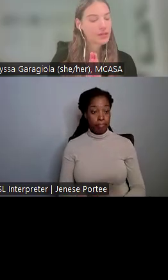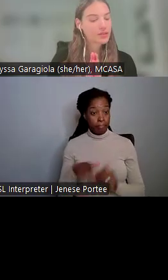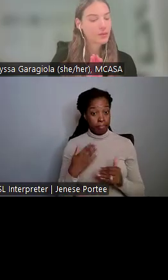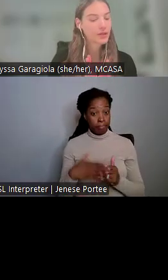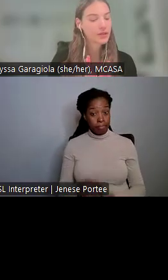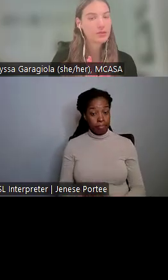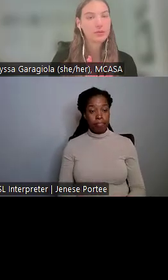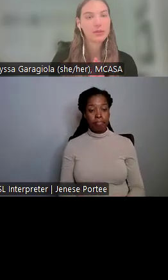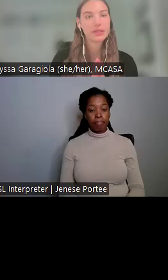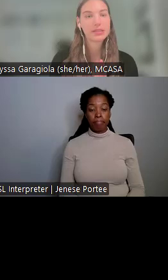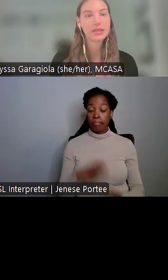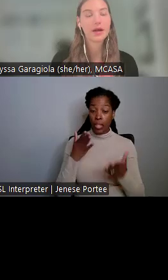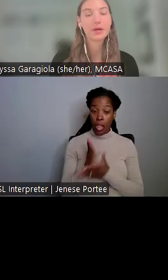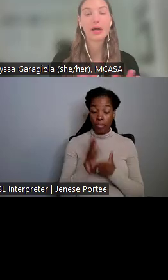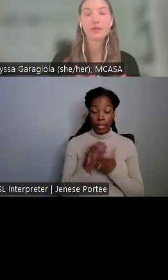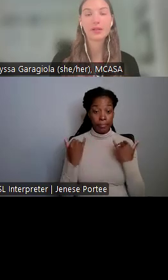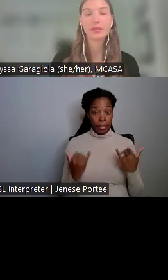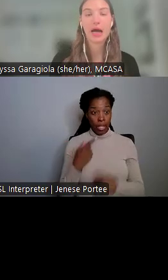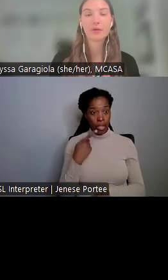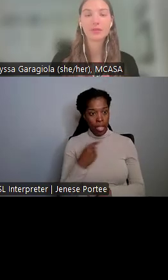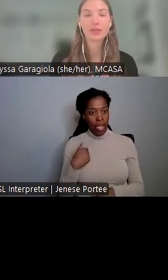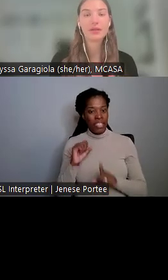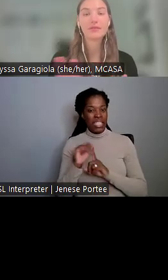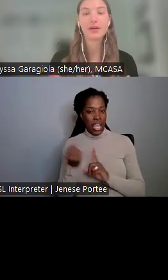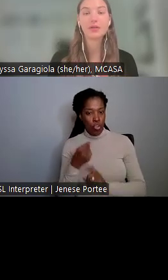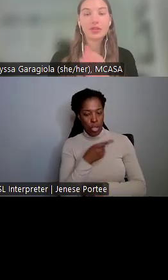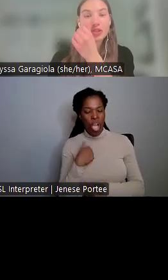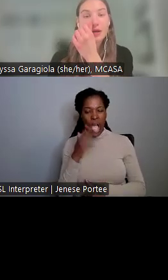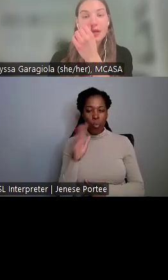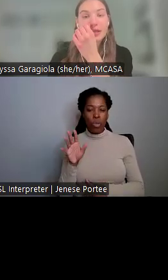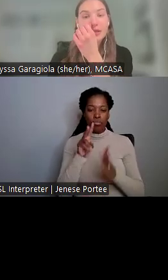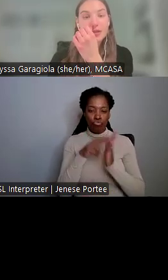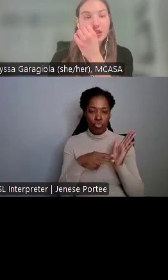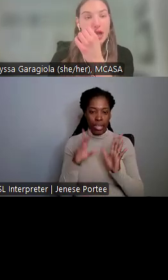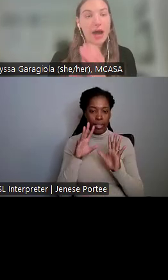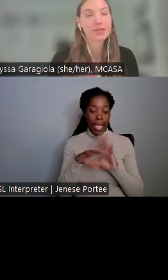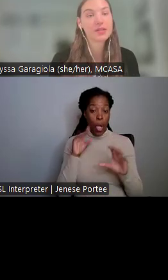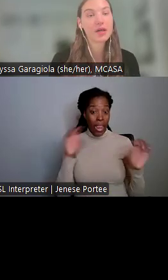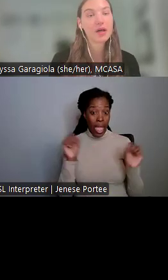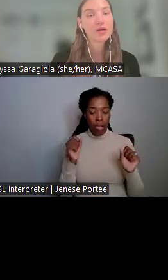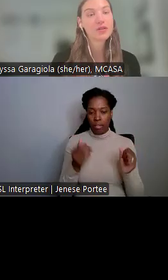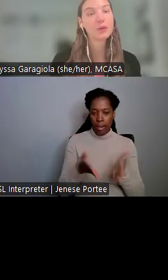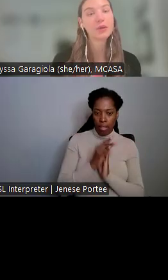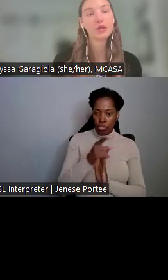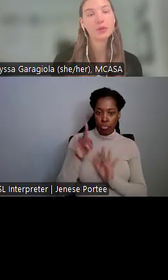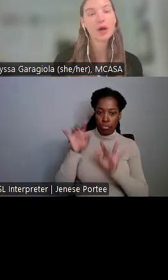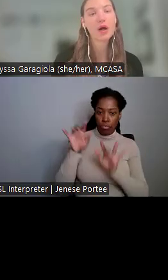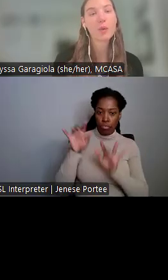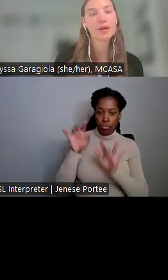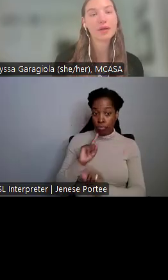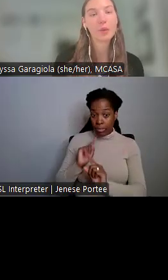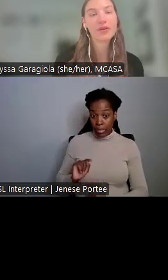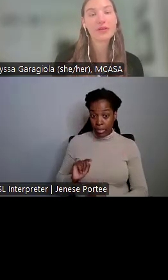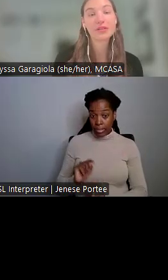All right, so we're going to do this scenario, and I'll read it aloud and then invite you to share in the chat. So you